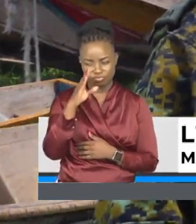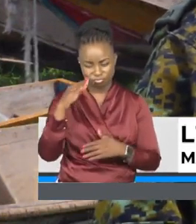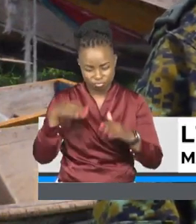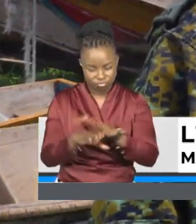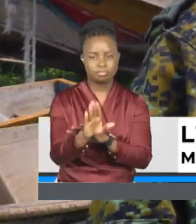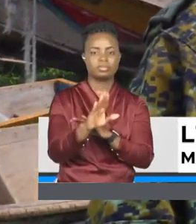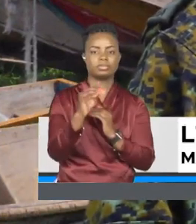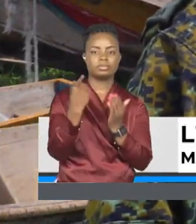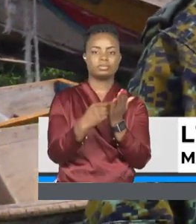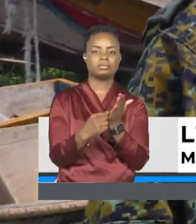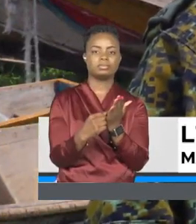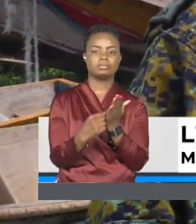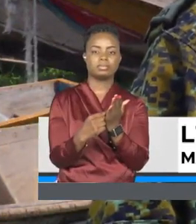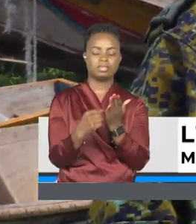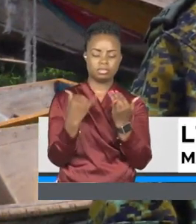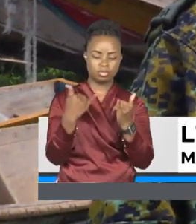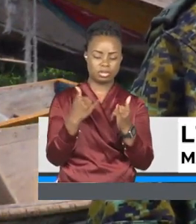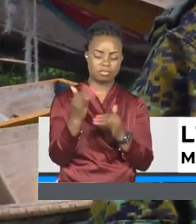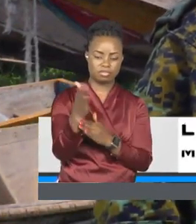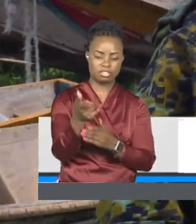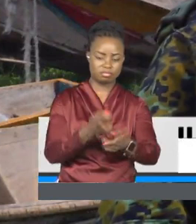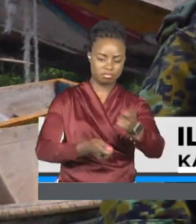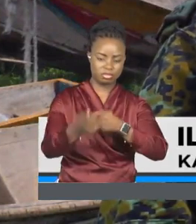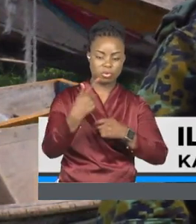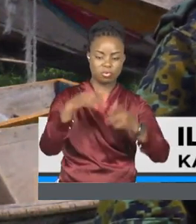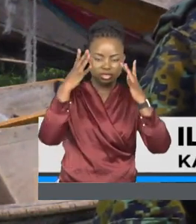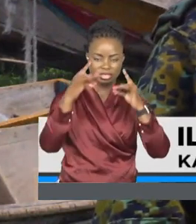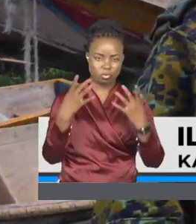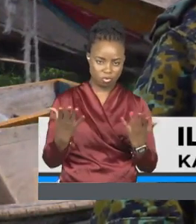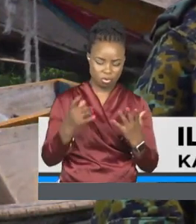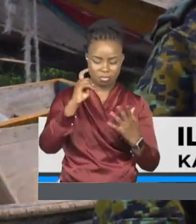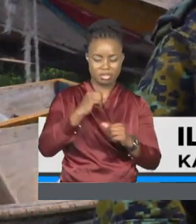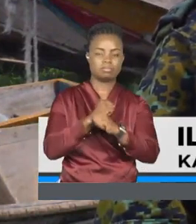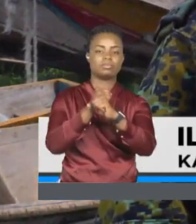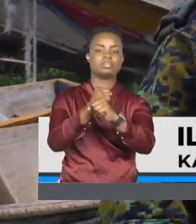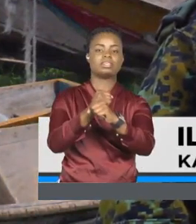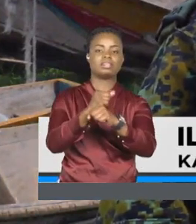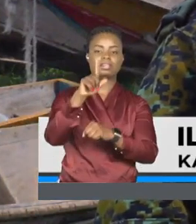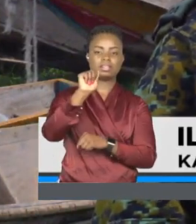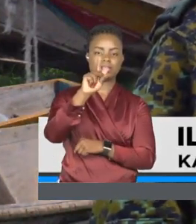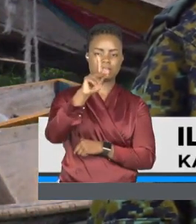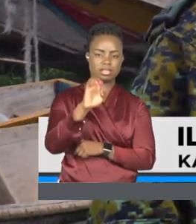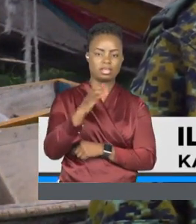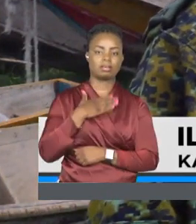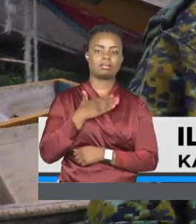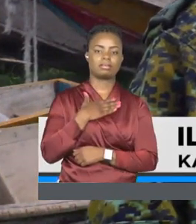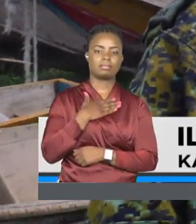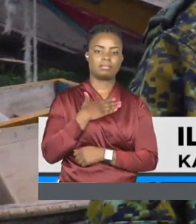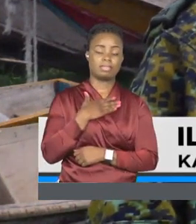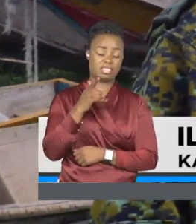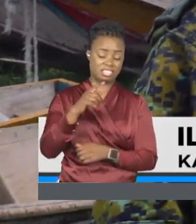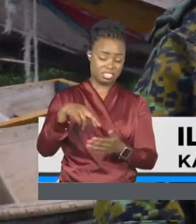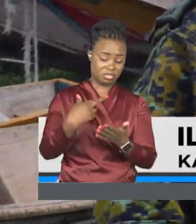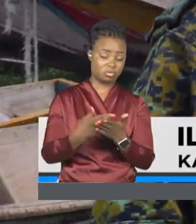gone high, and he decided to protect the resource, which would help